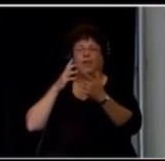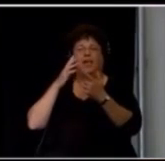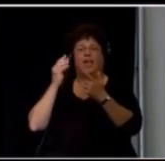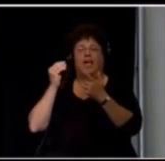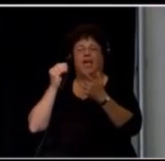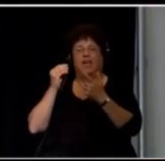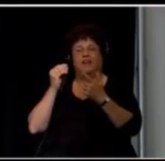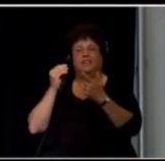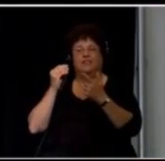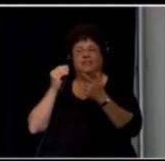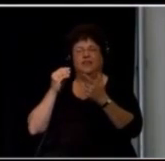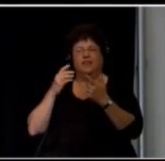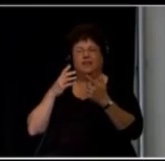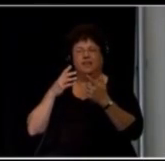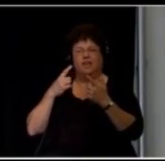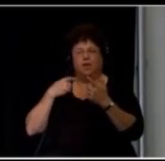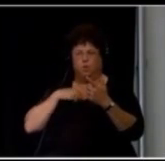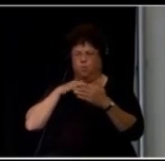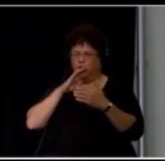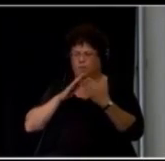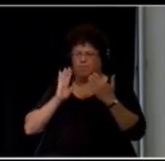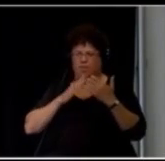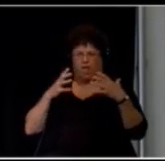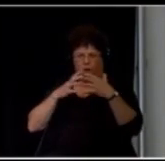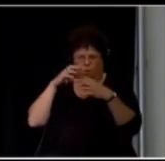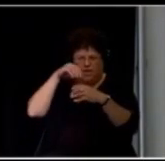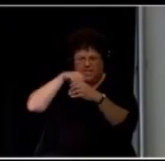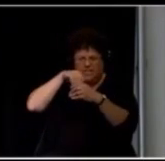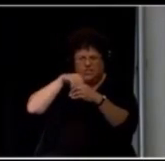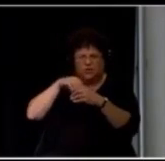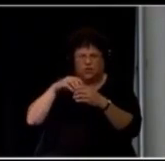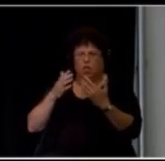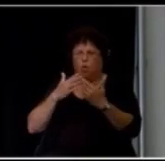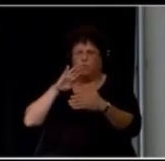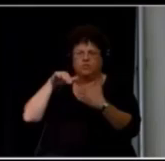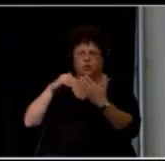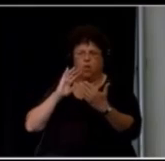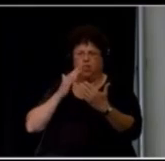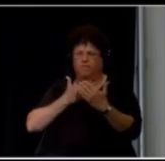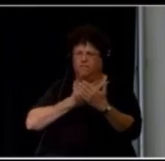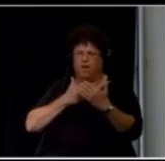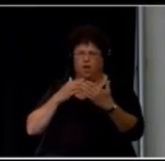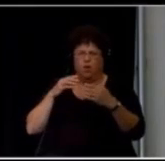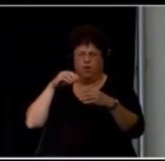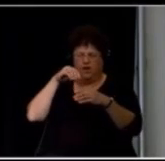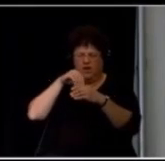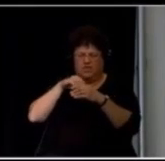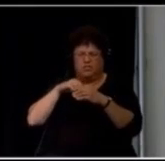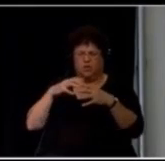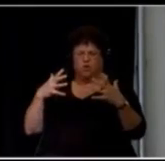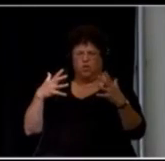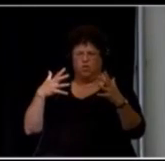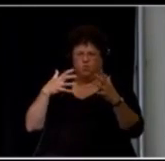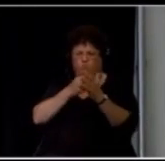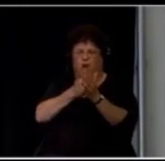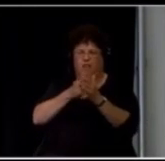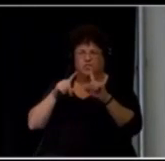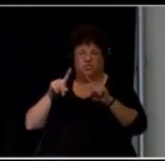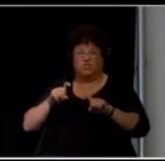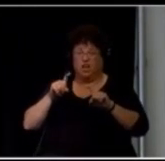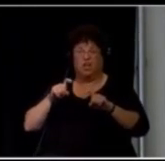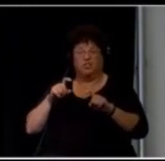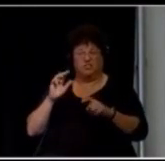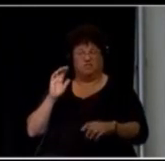And we've completed our internal, almost all of our internal crash tests, and